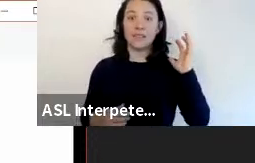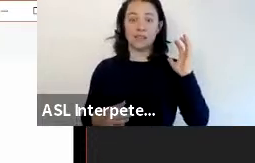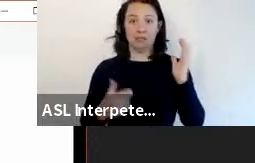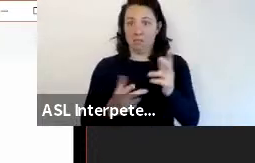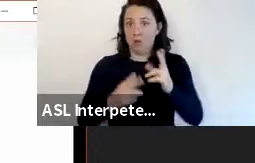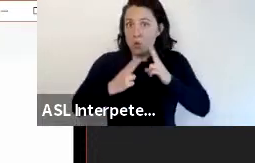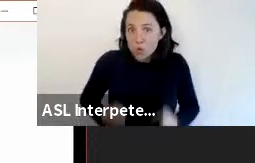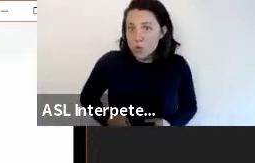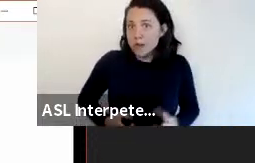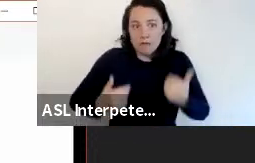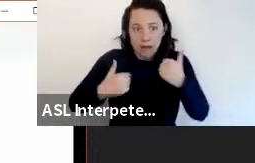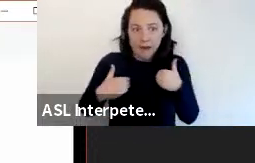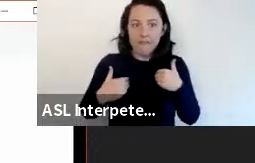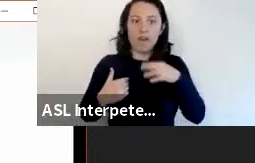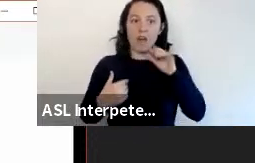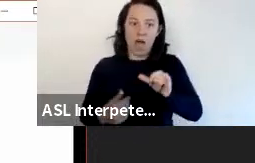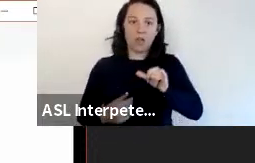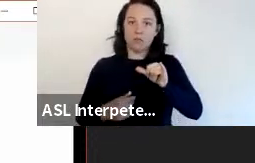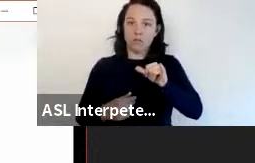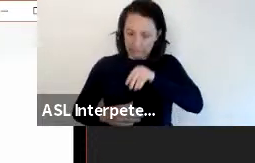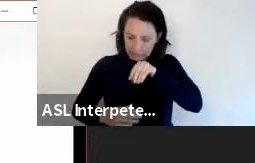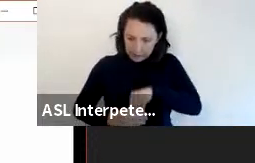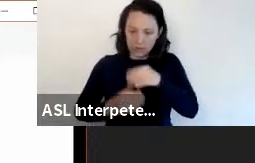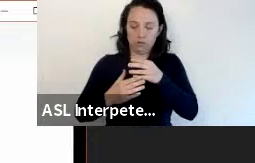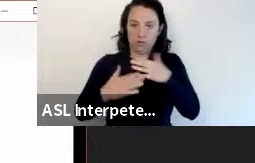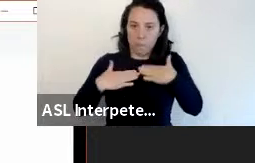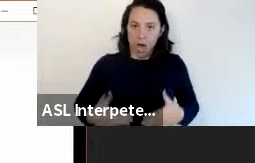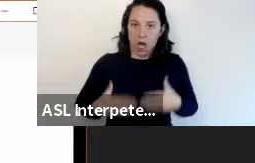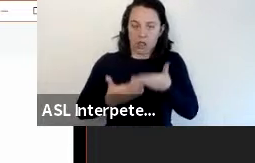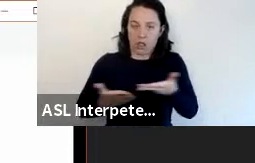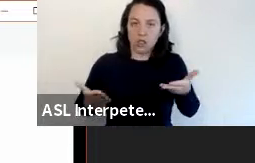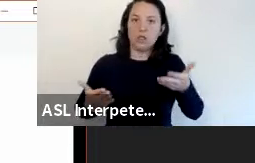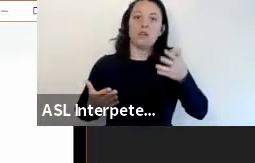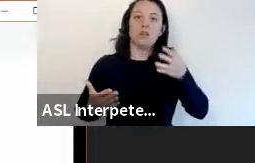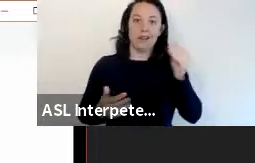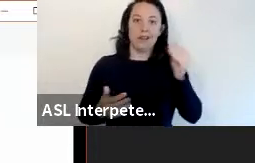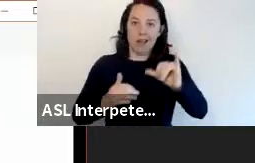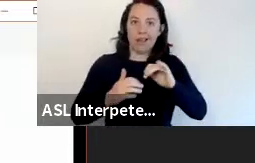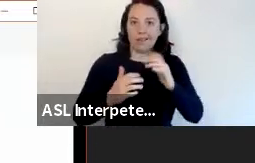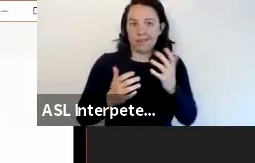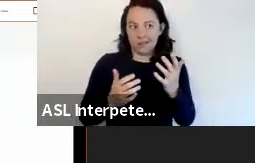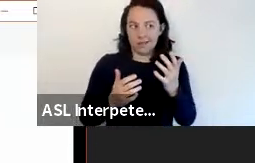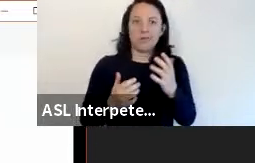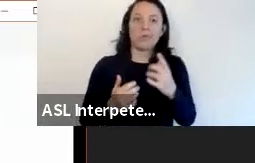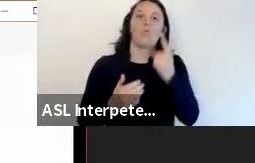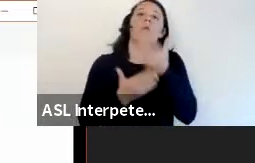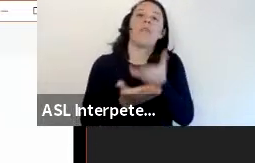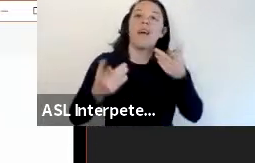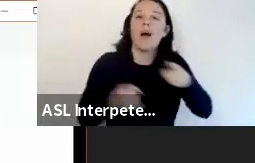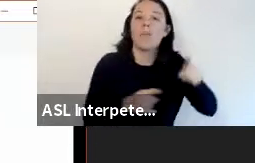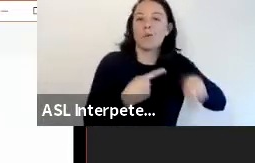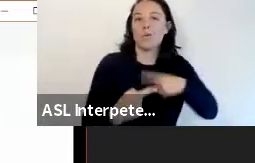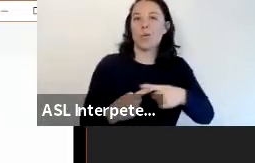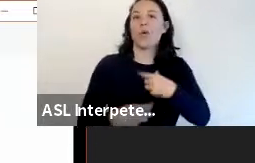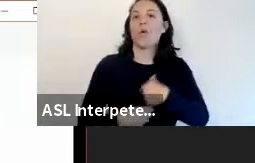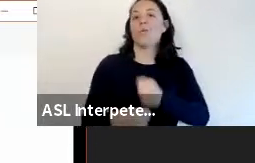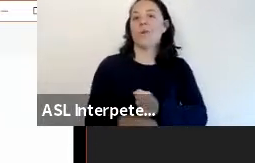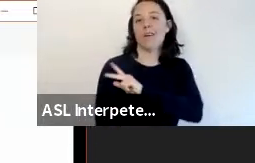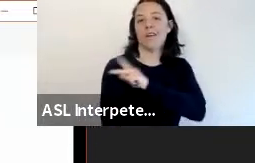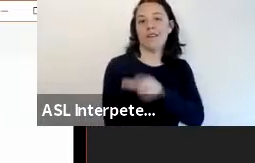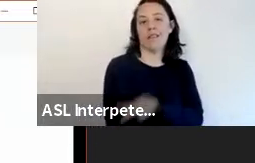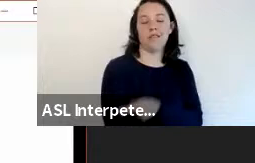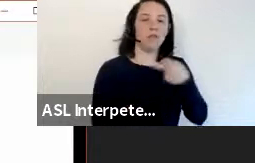as well. It's just a mechanism of making proteins. And with that, I'll also state